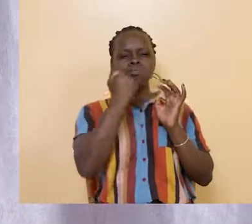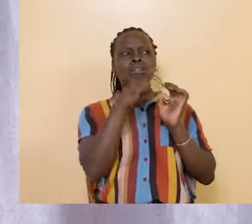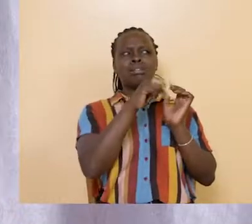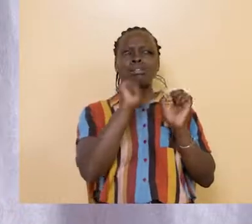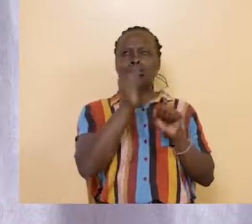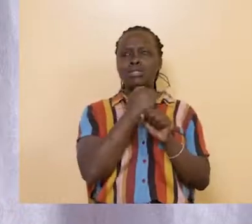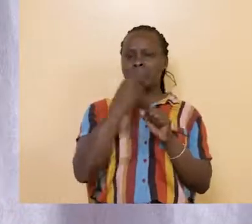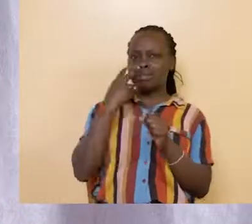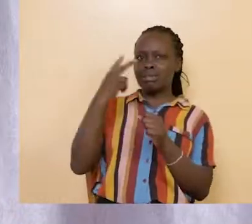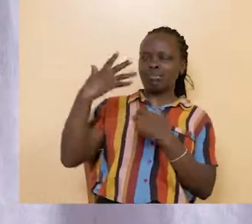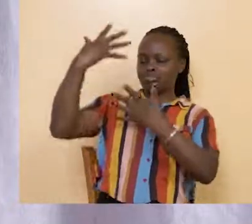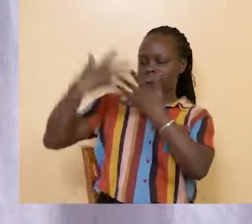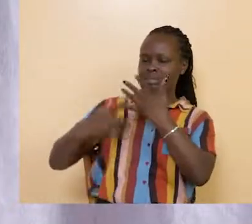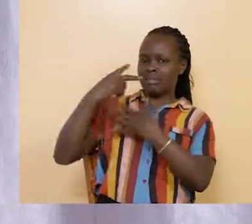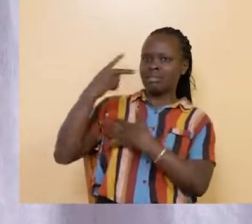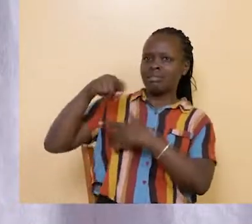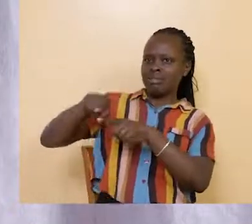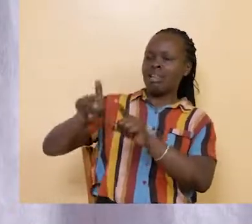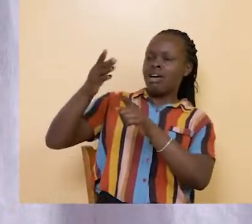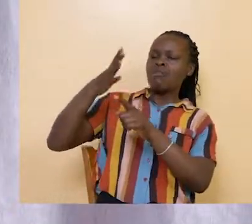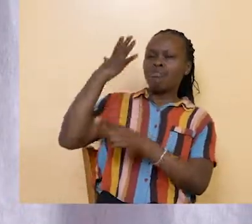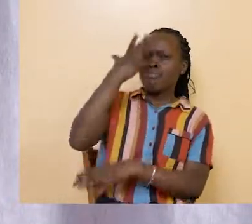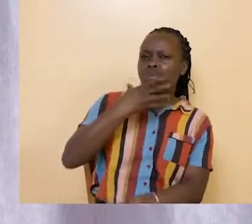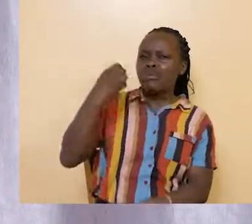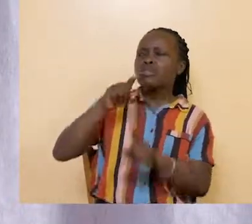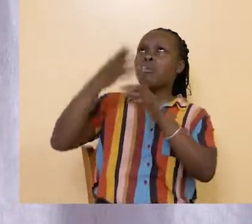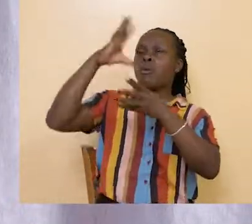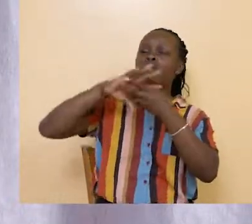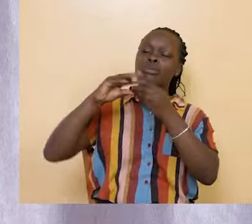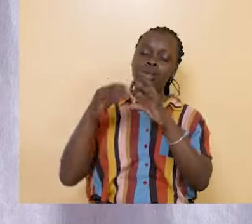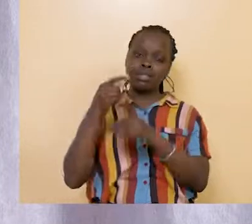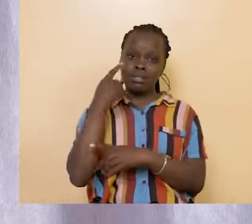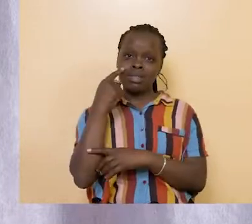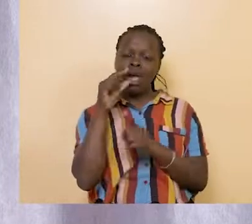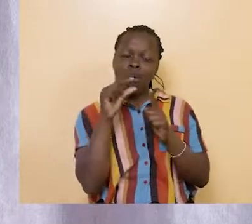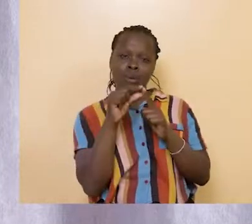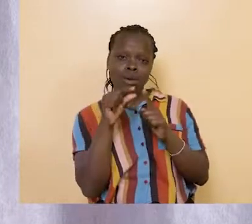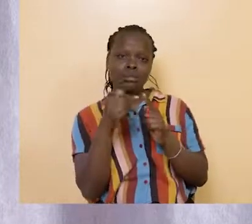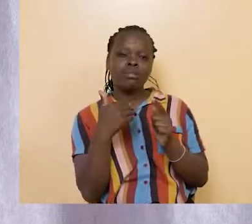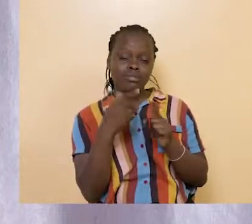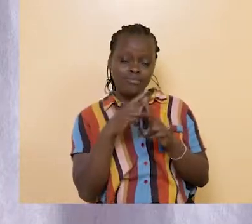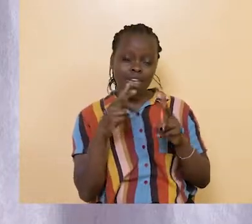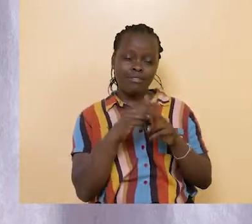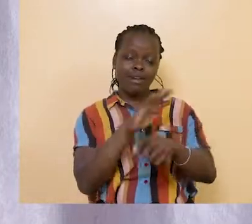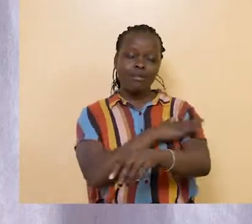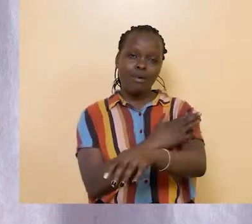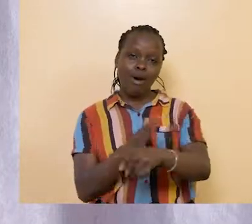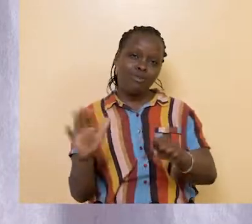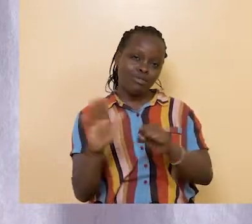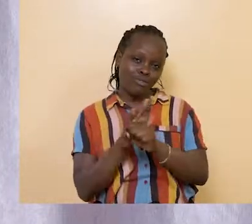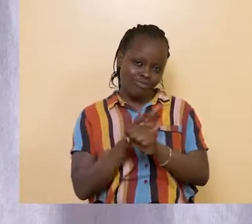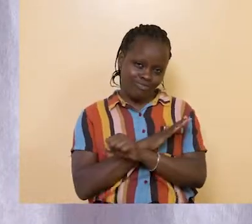to look in the mirror and see themselves for the beauty that God has created them in. Words are powerful.